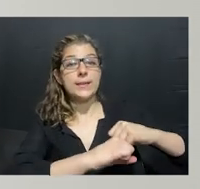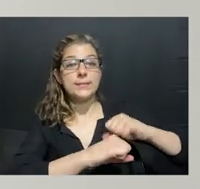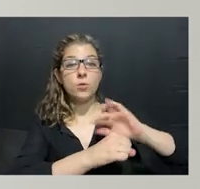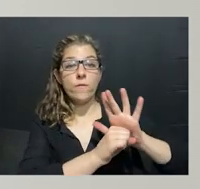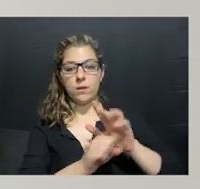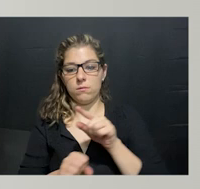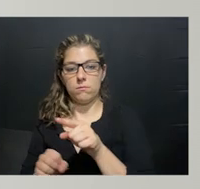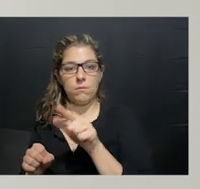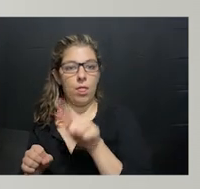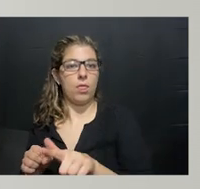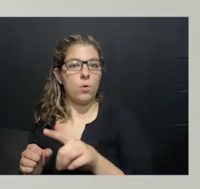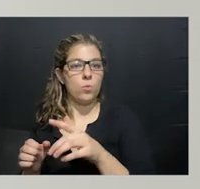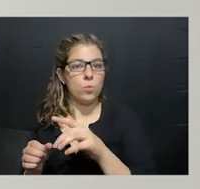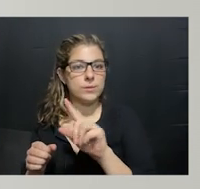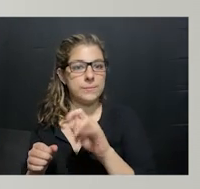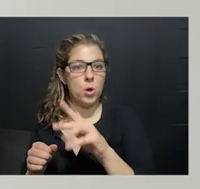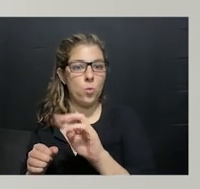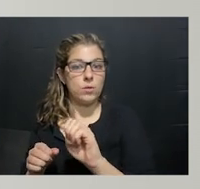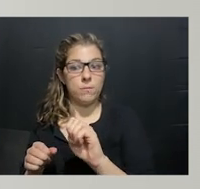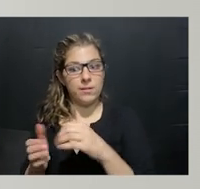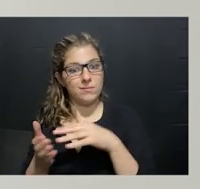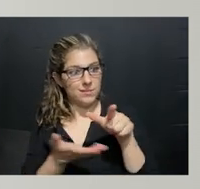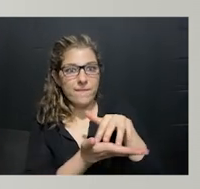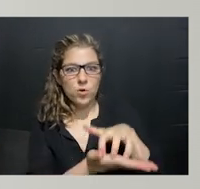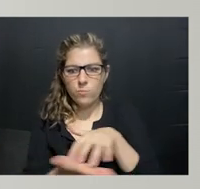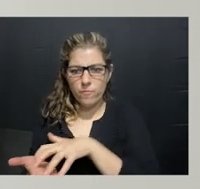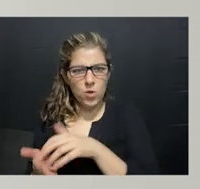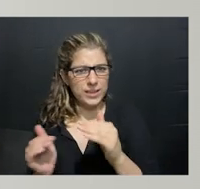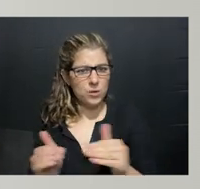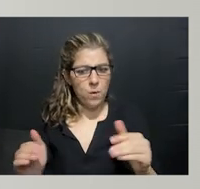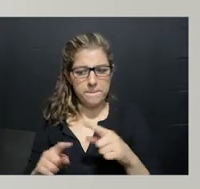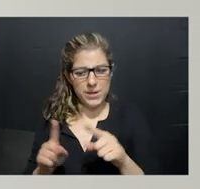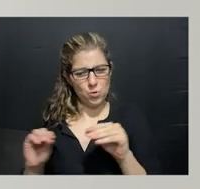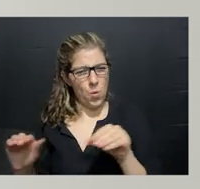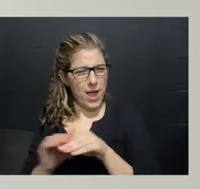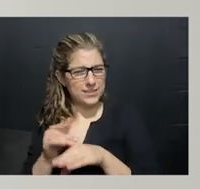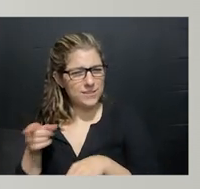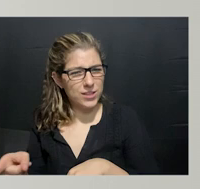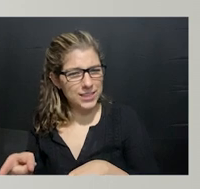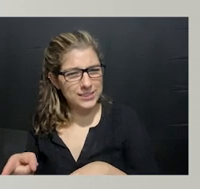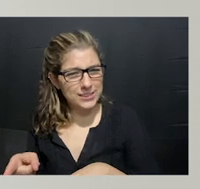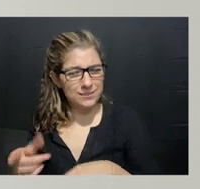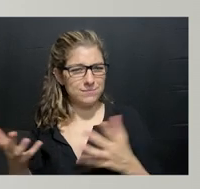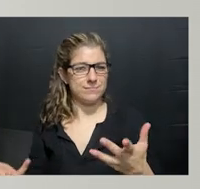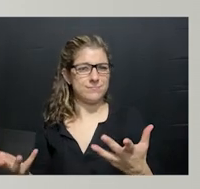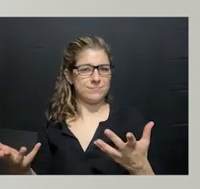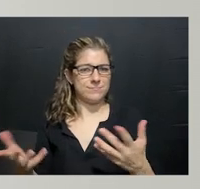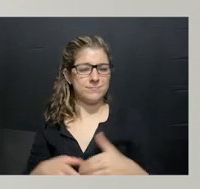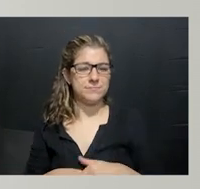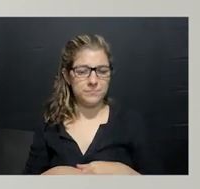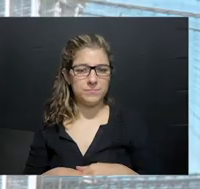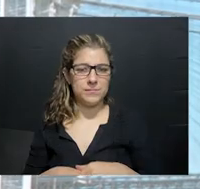those moments, but who are also increasingly vulnerable as well because of the lack of access that exists in more